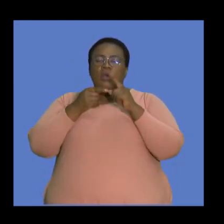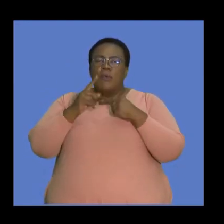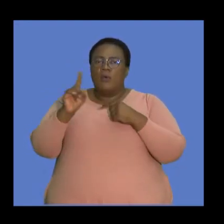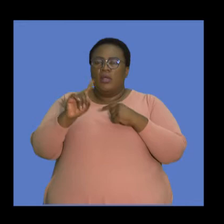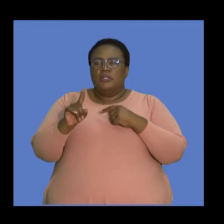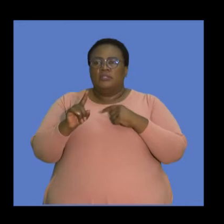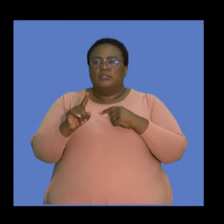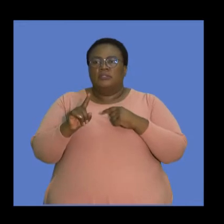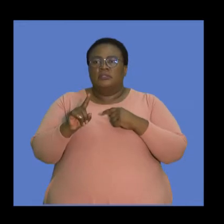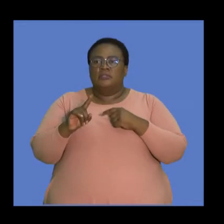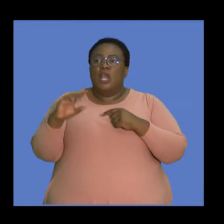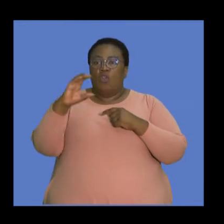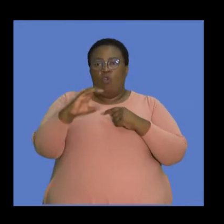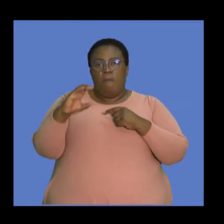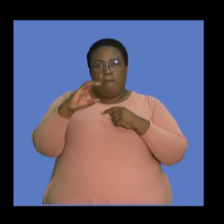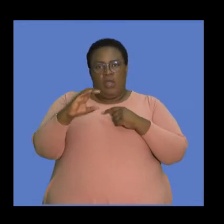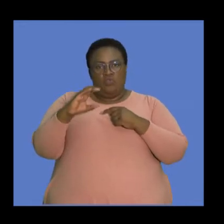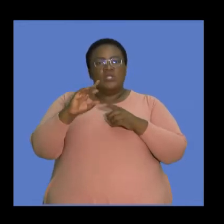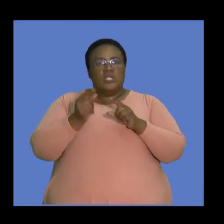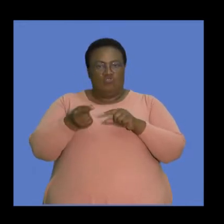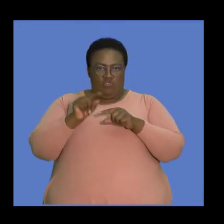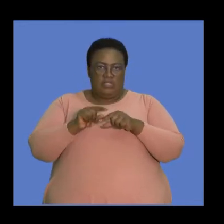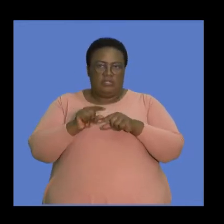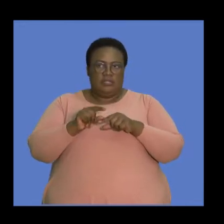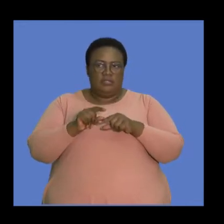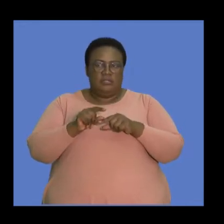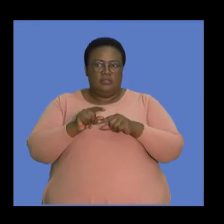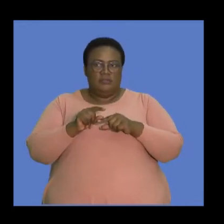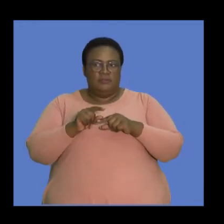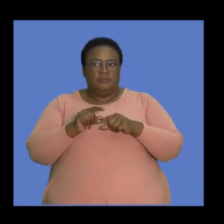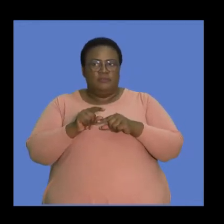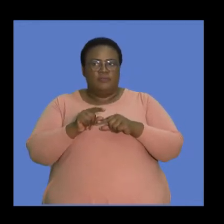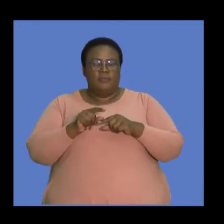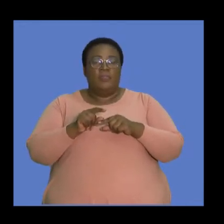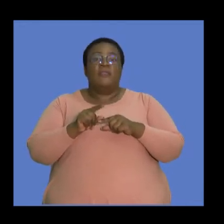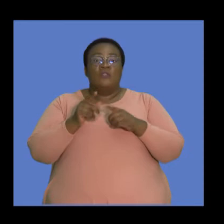that we're talking about is actually compound interest.